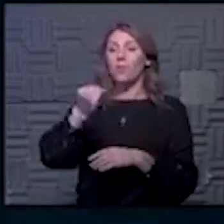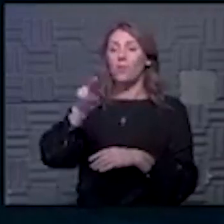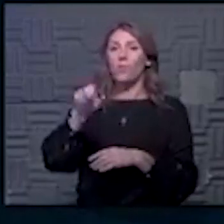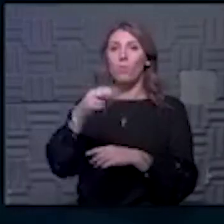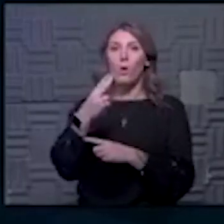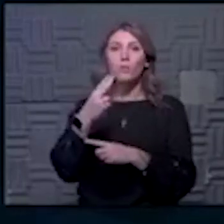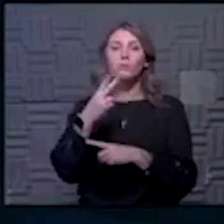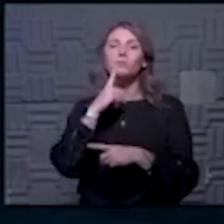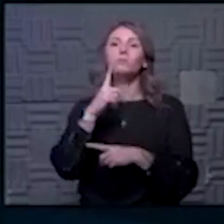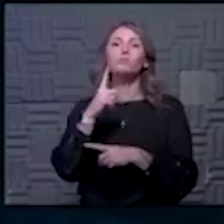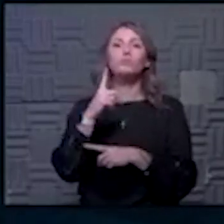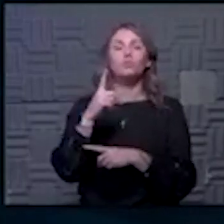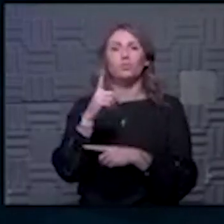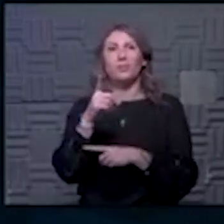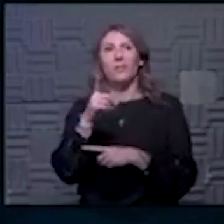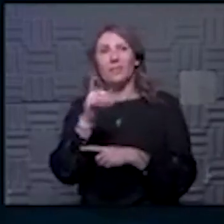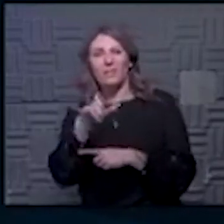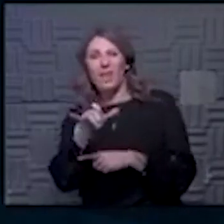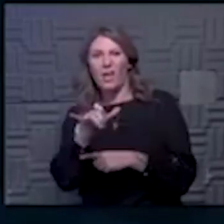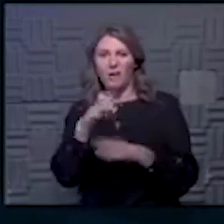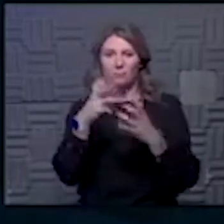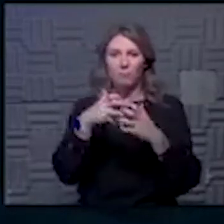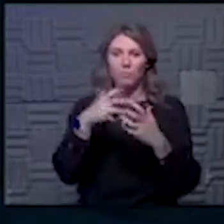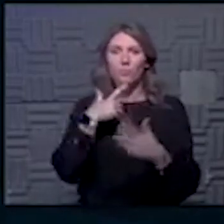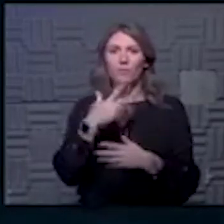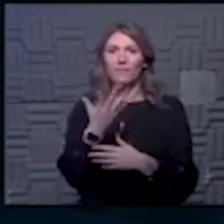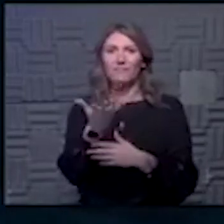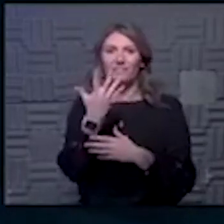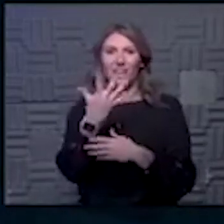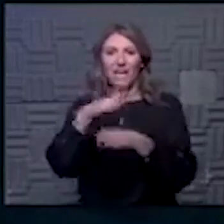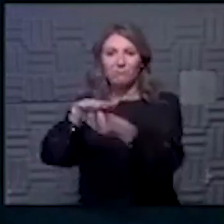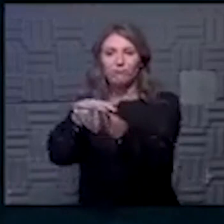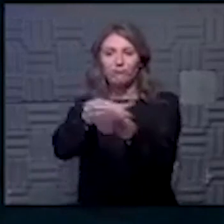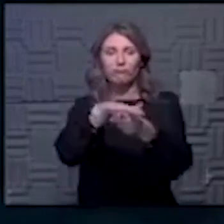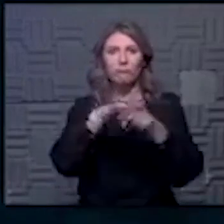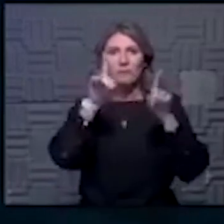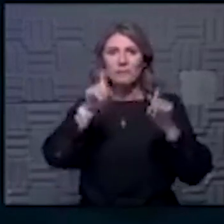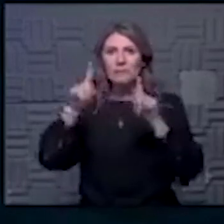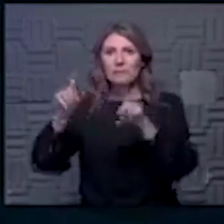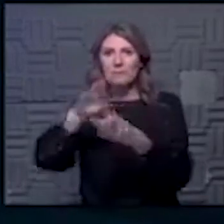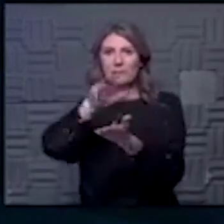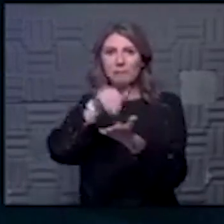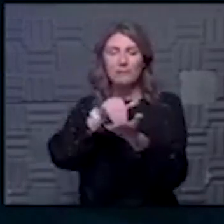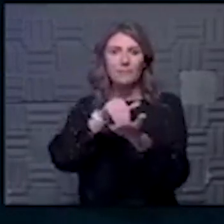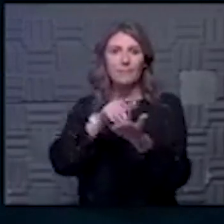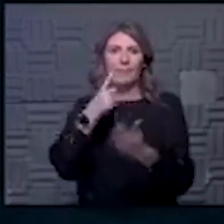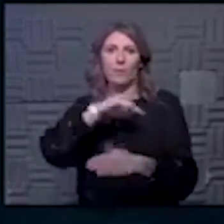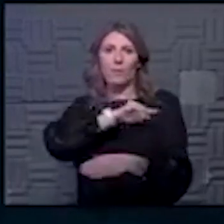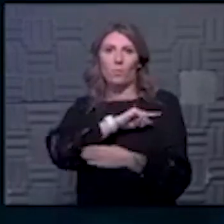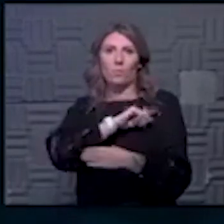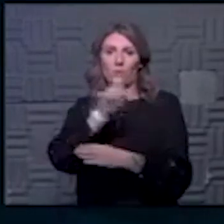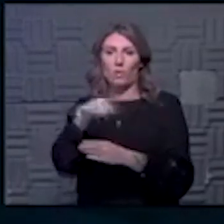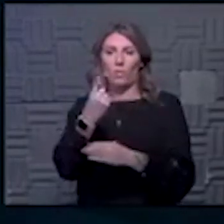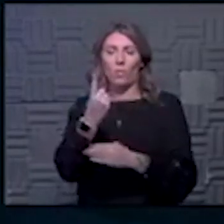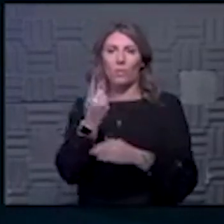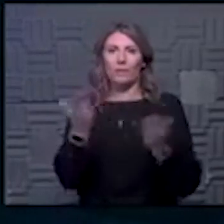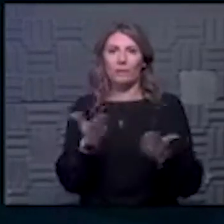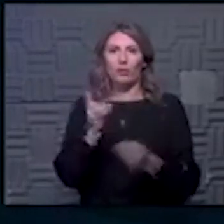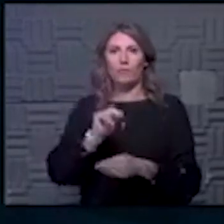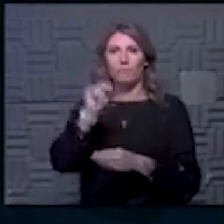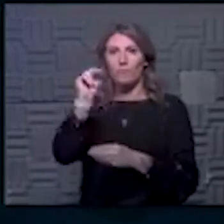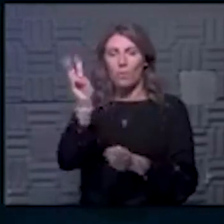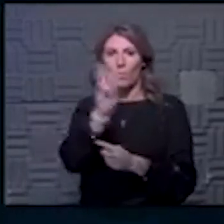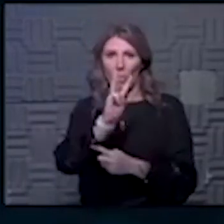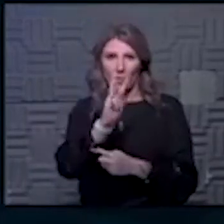machine. They will be at 5 regional testing sites in the state, and we'll be the only one for Northwest